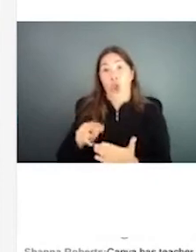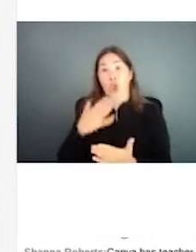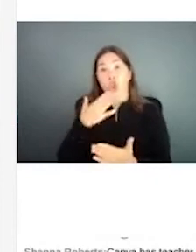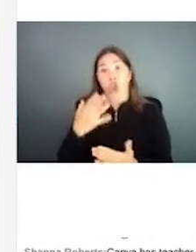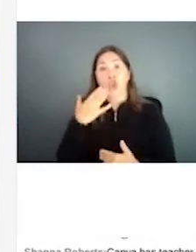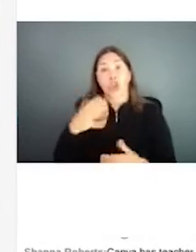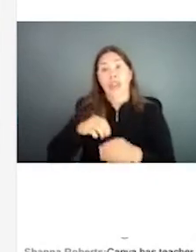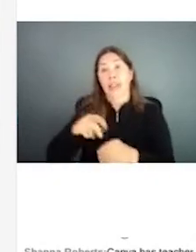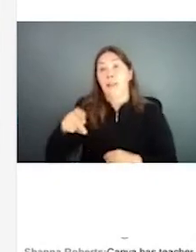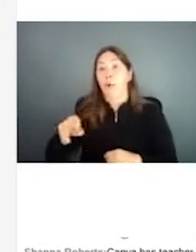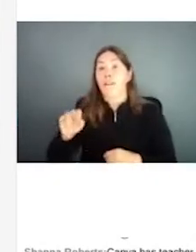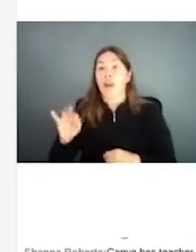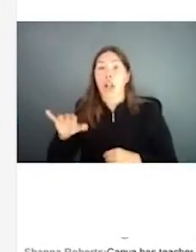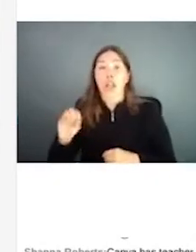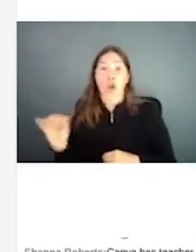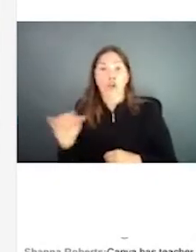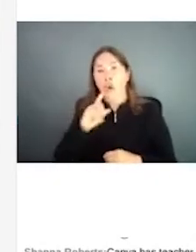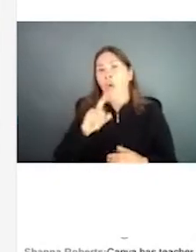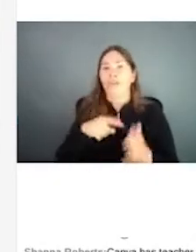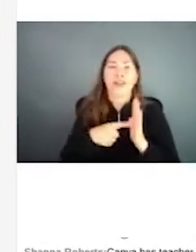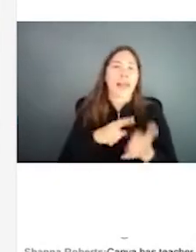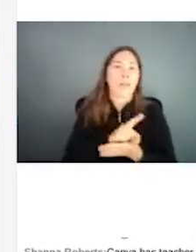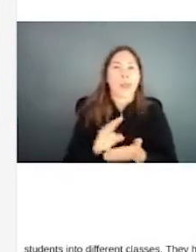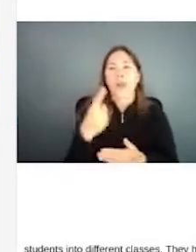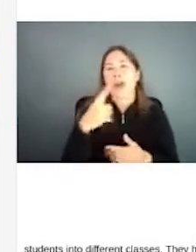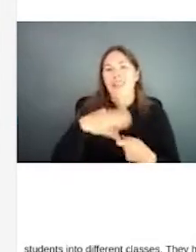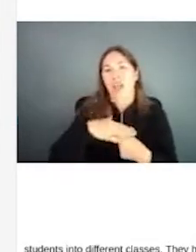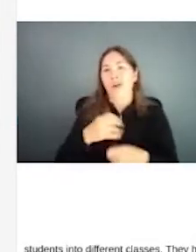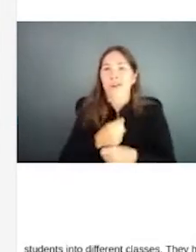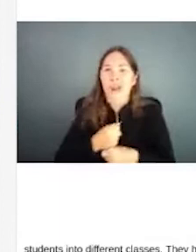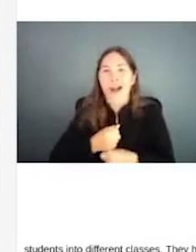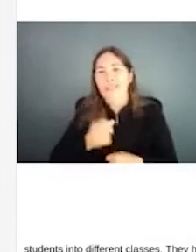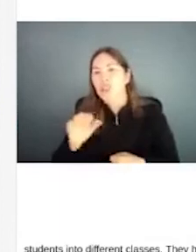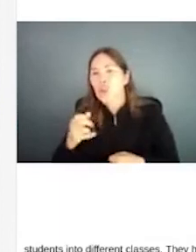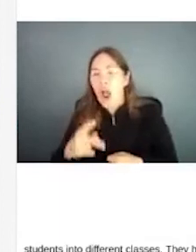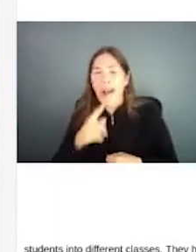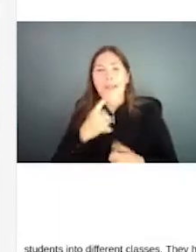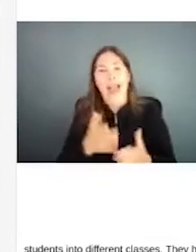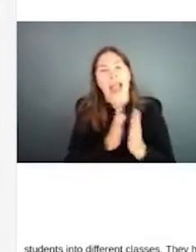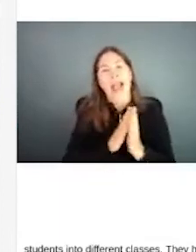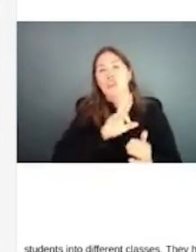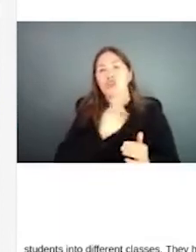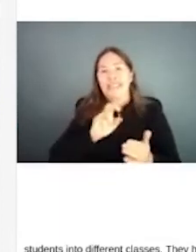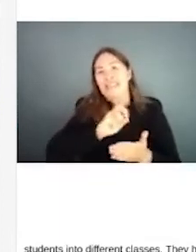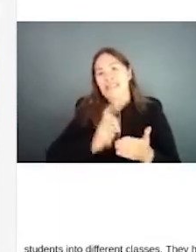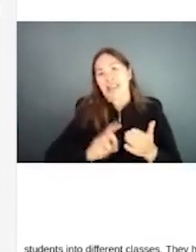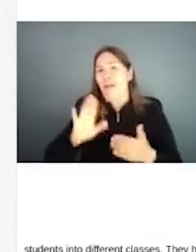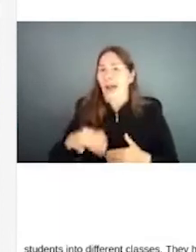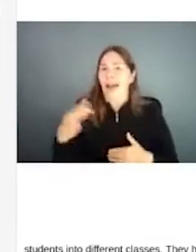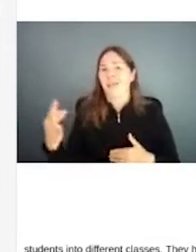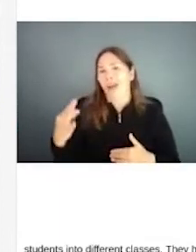well. So, for example, week 1 is I pick a local coffee shop and I ask them to redesign that. By Friday, 20